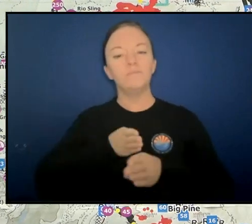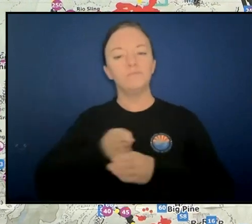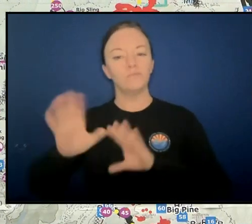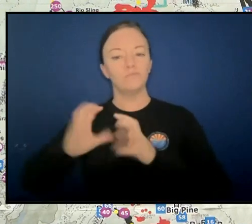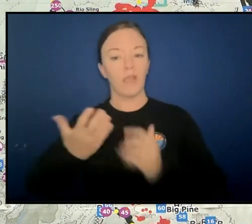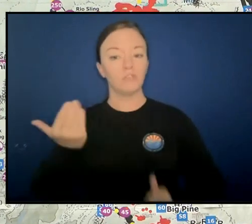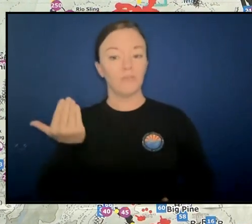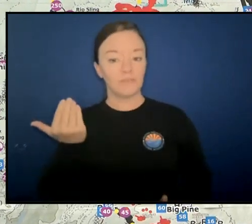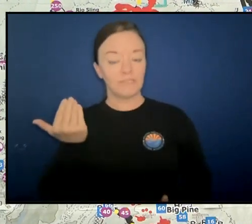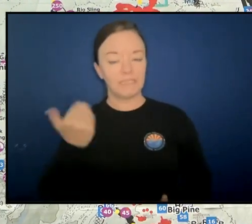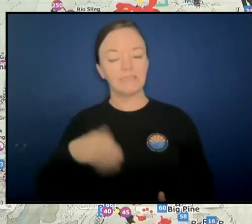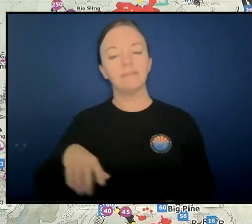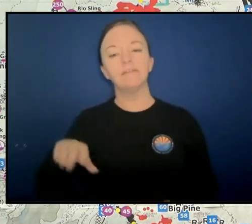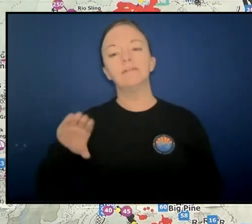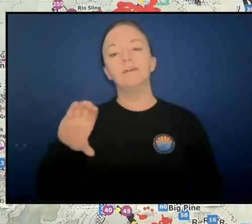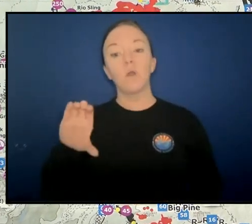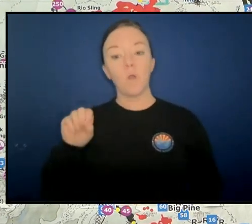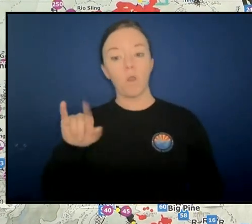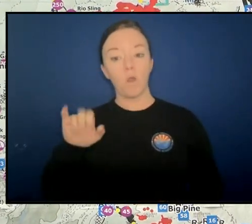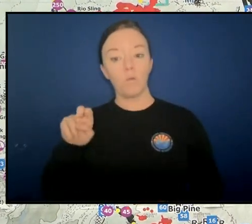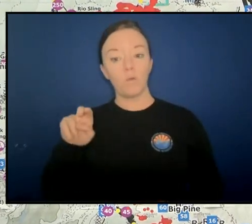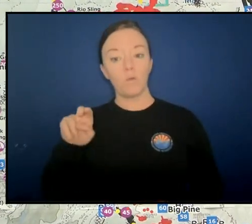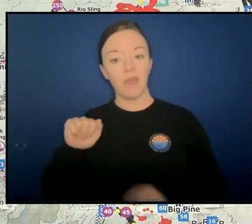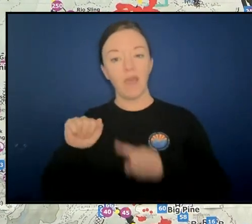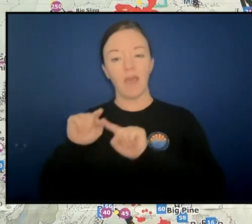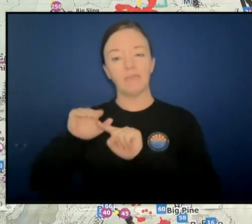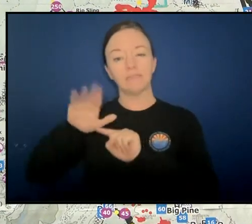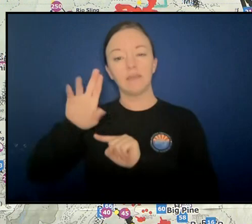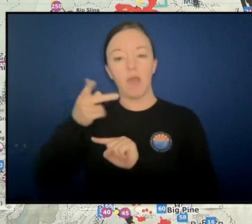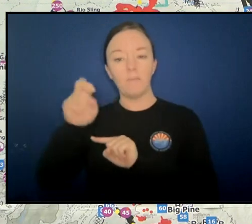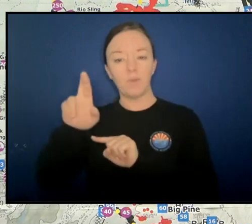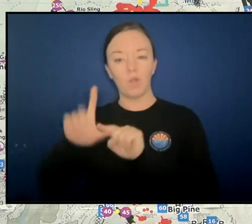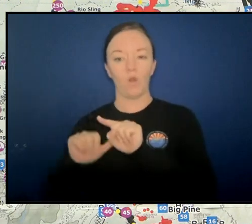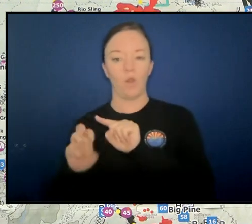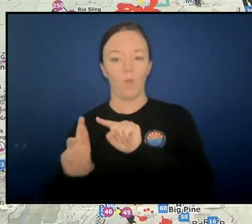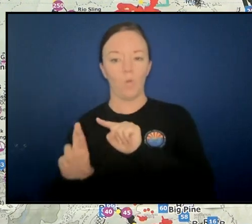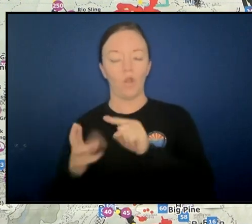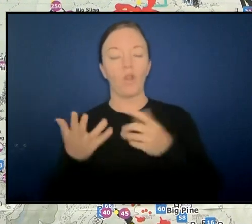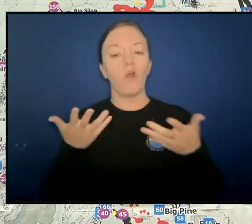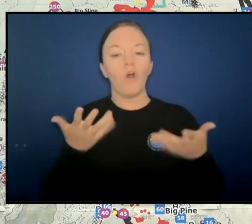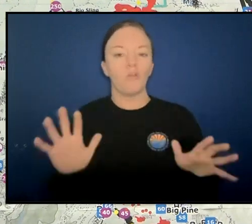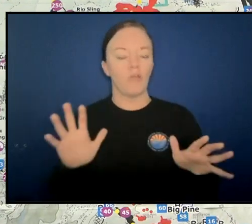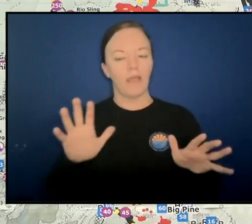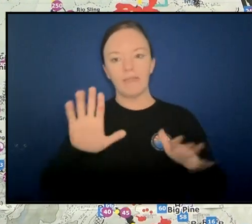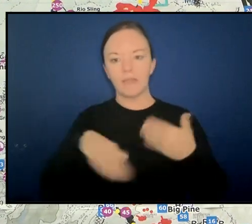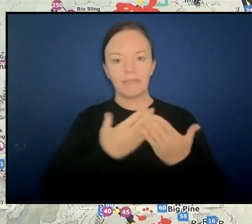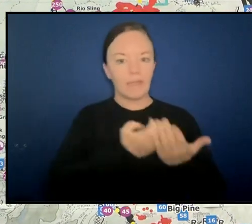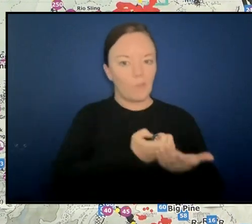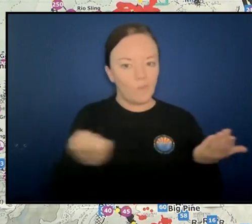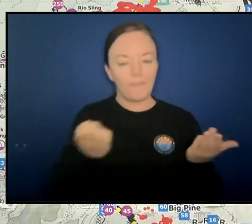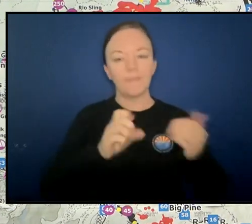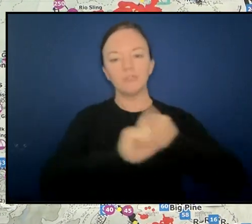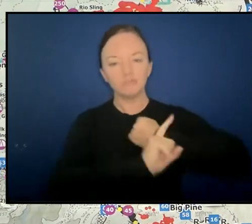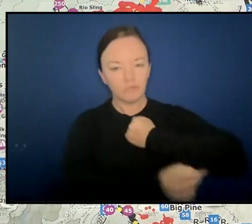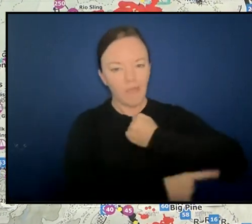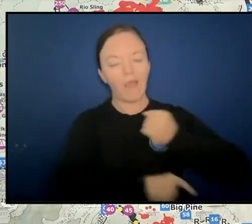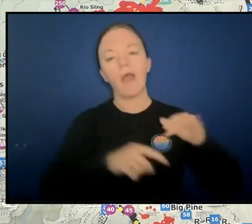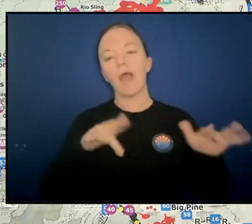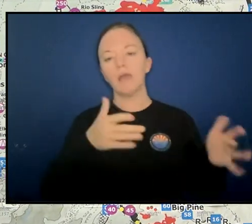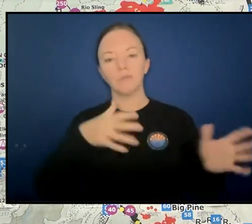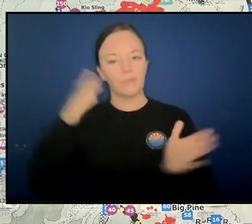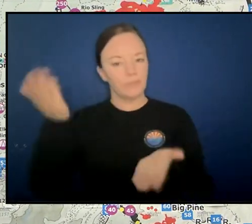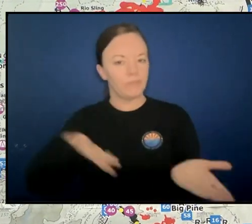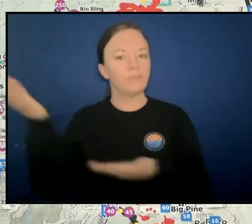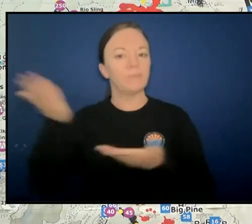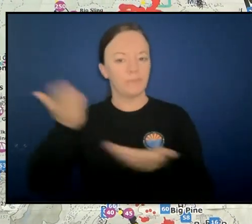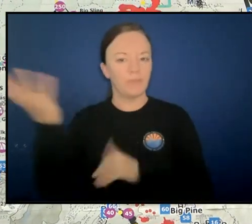upper Colonias area, those folks have backhauled most of the excess equipment and the trash that was in there. They are again